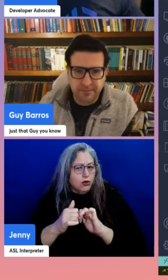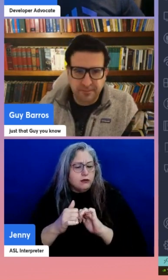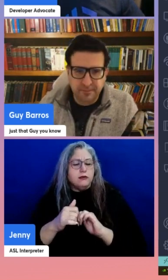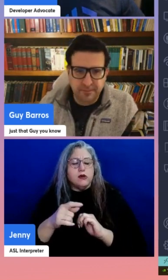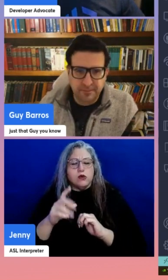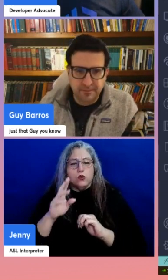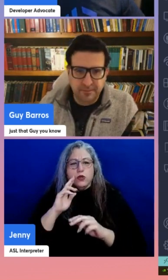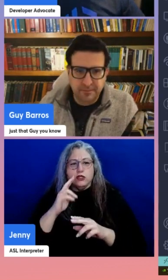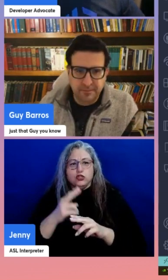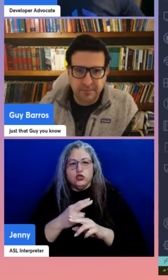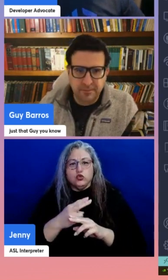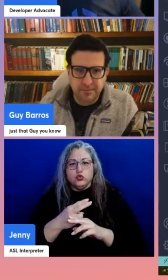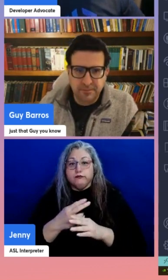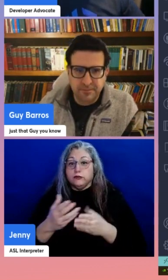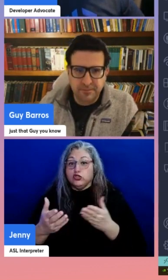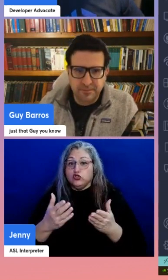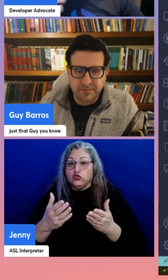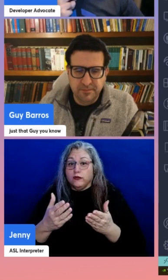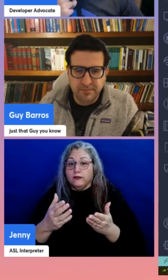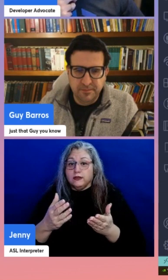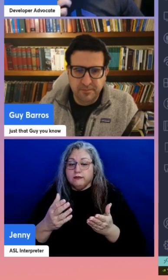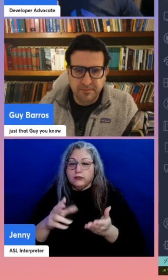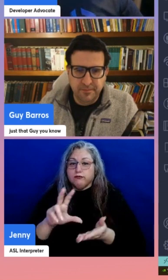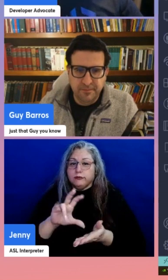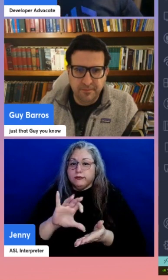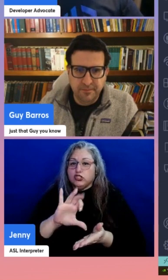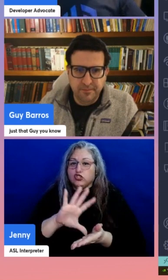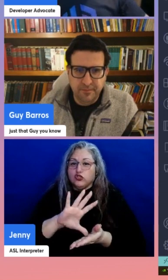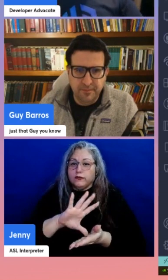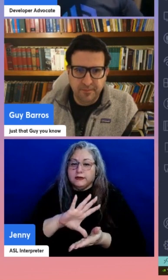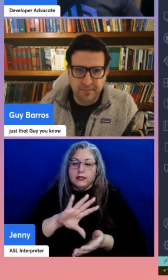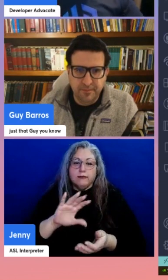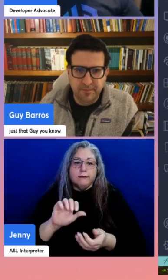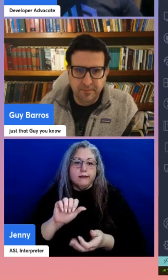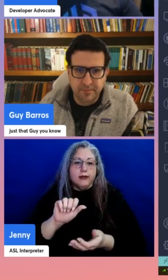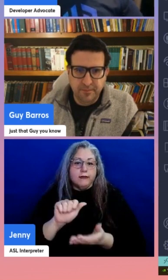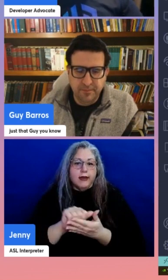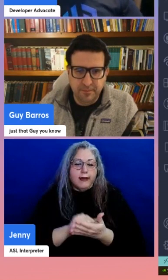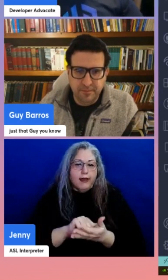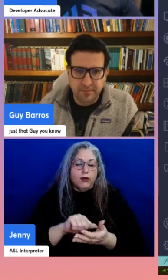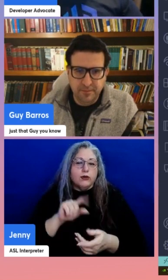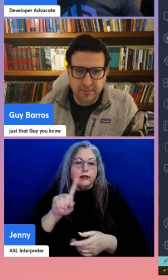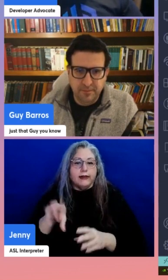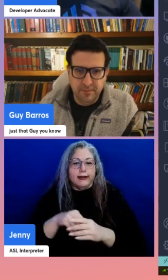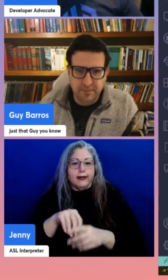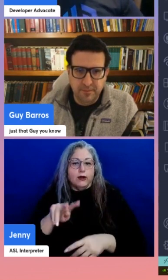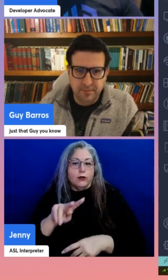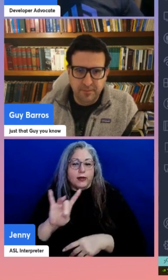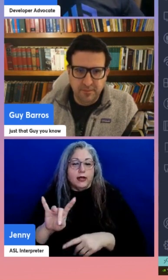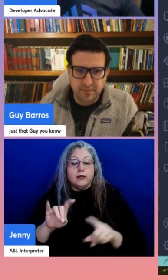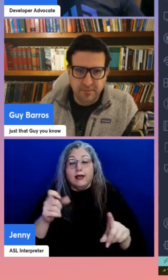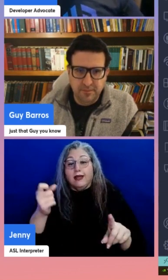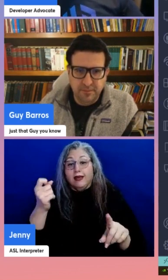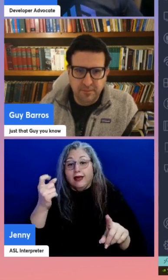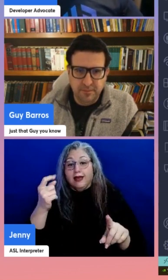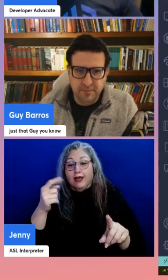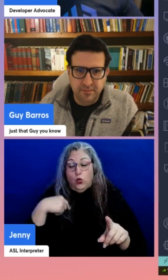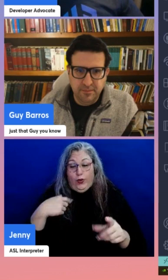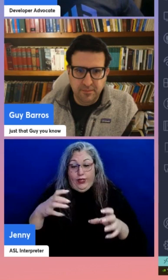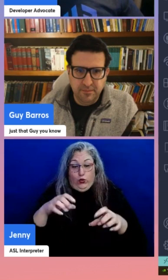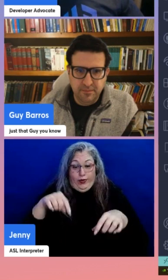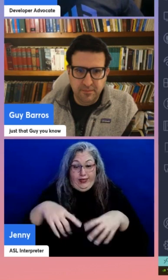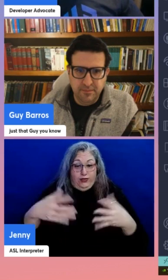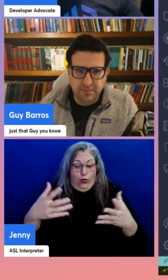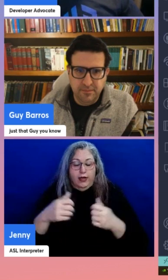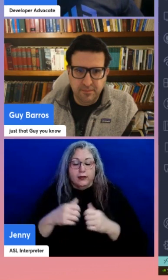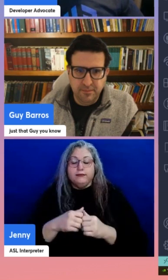a service account inside of Kubernetes. And what we're doing here is we're